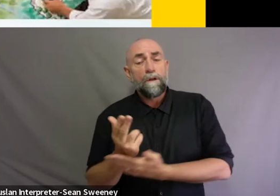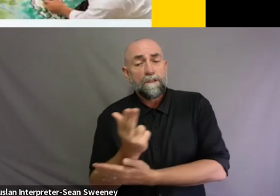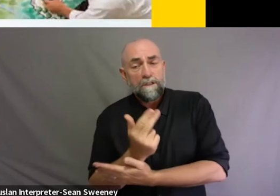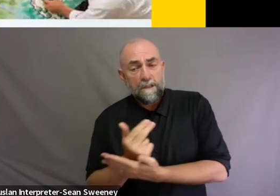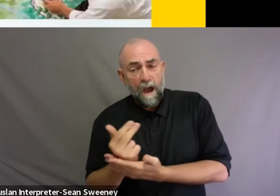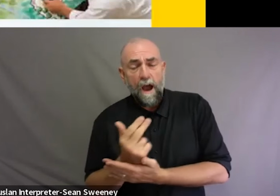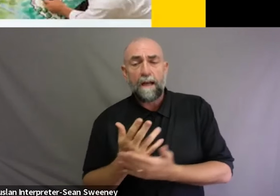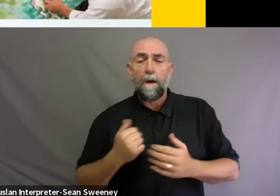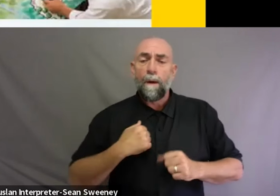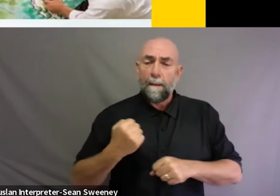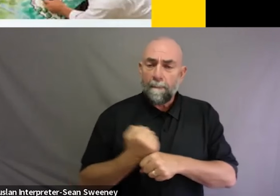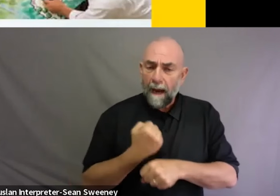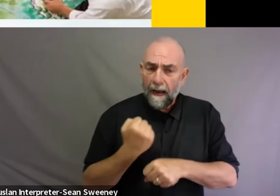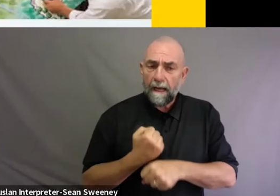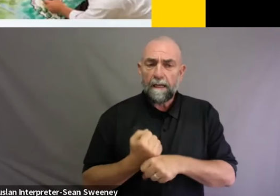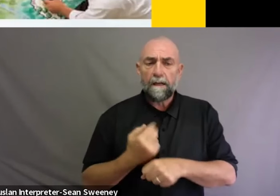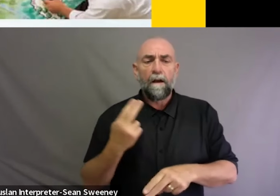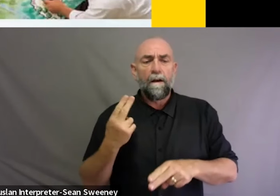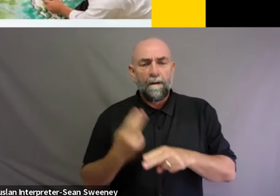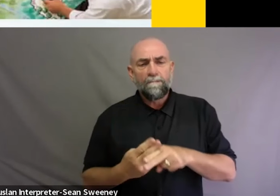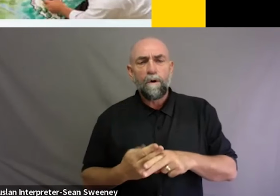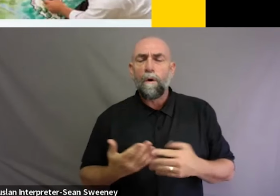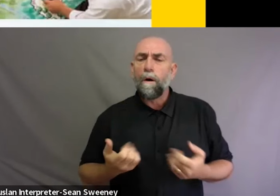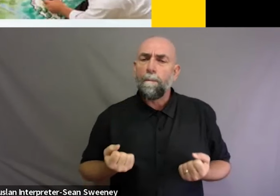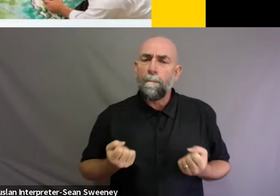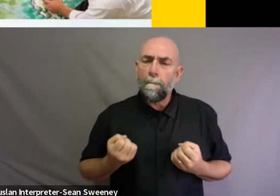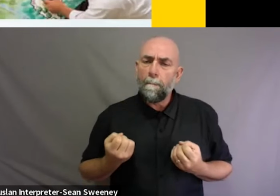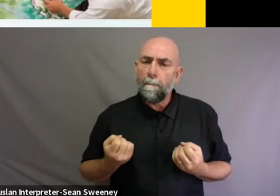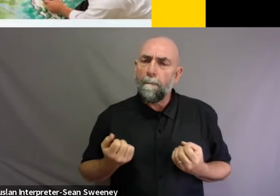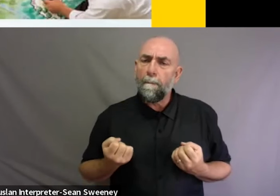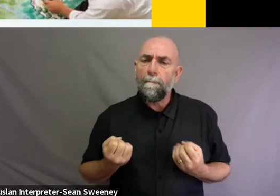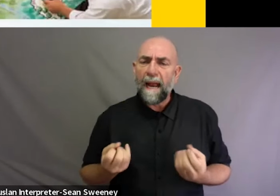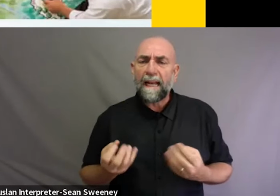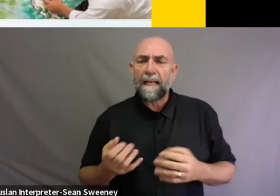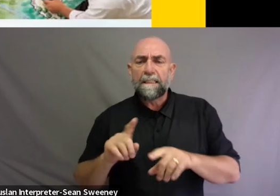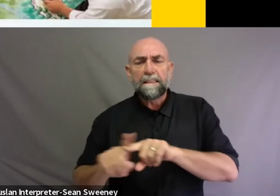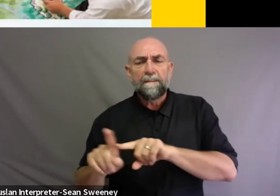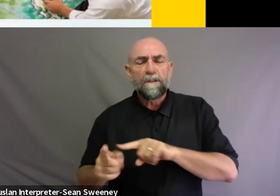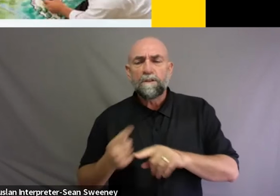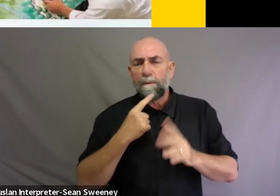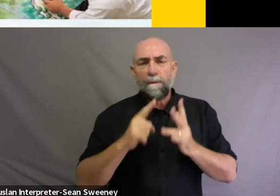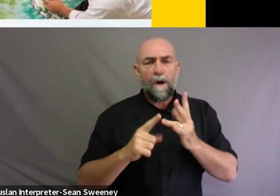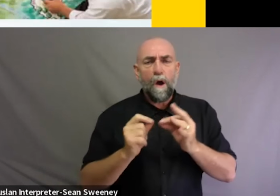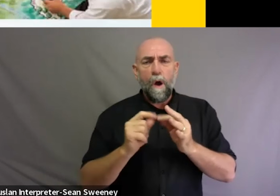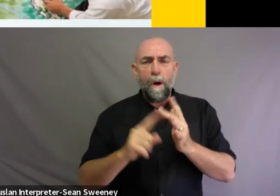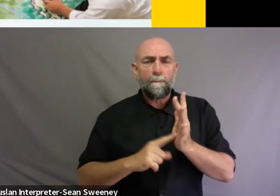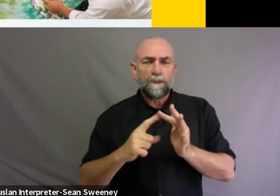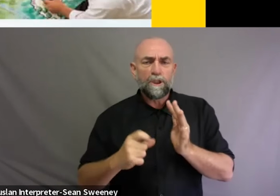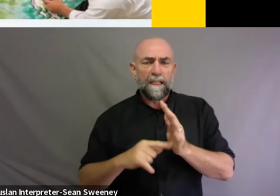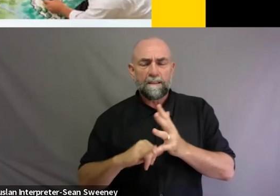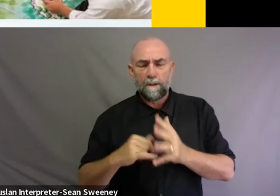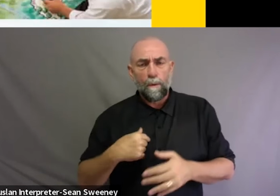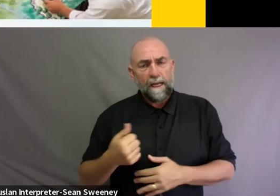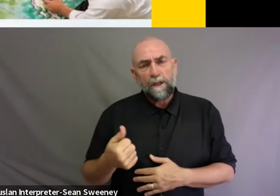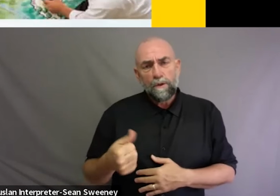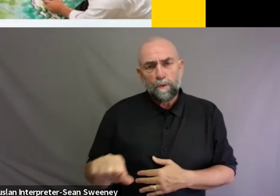create codes for a lot of objects that we use.